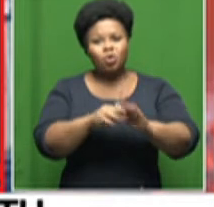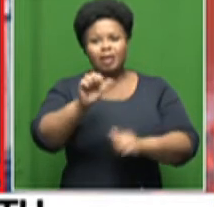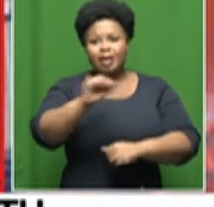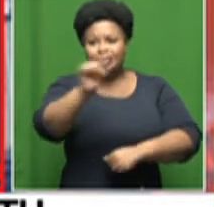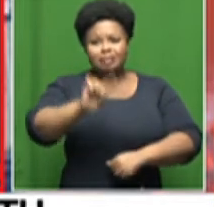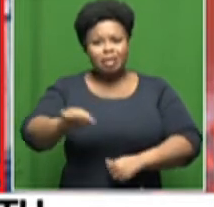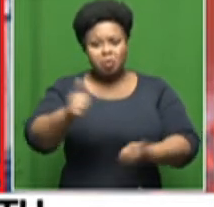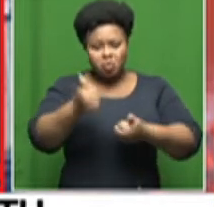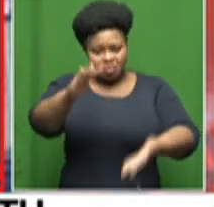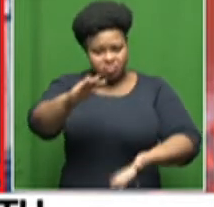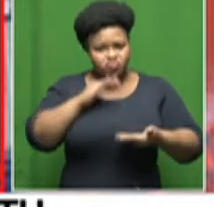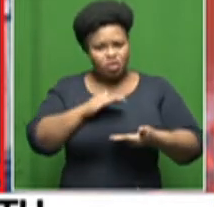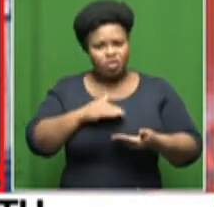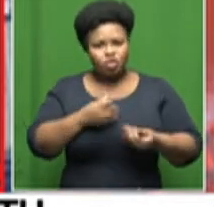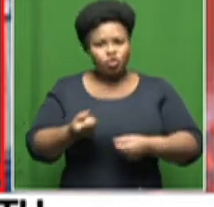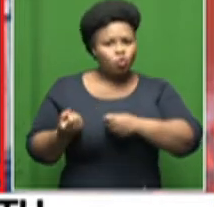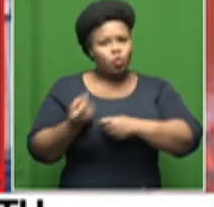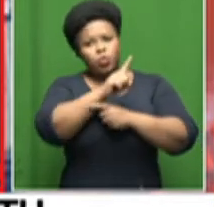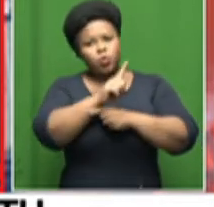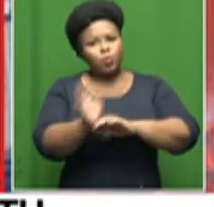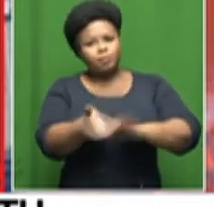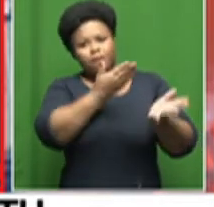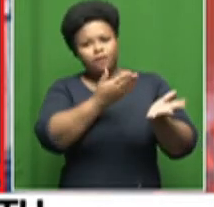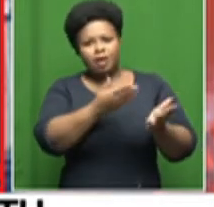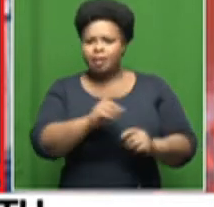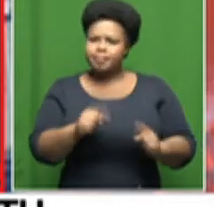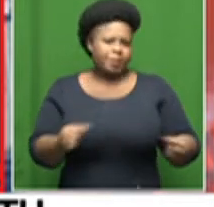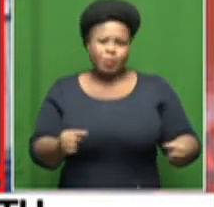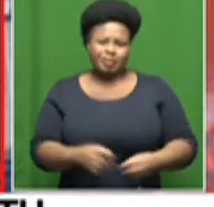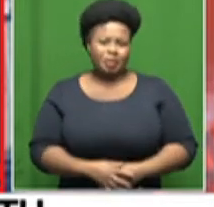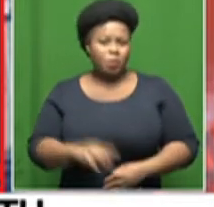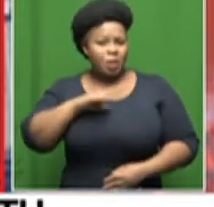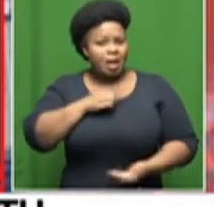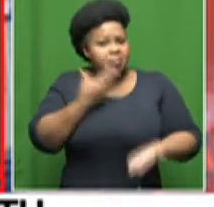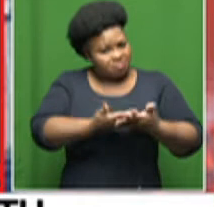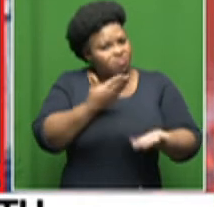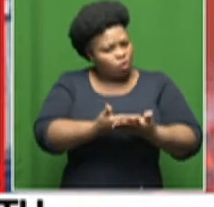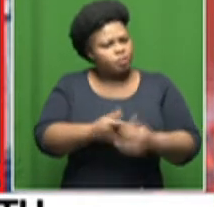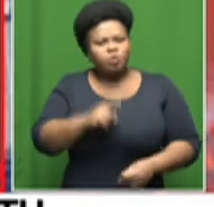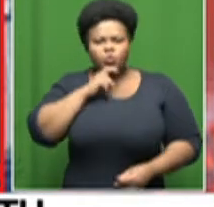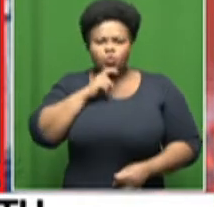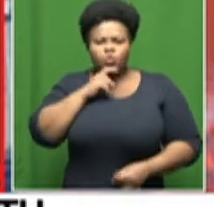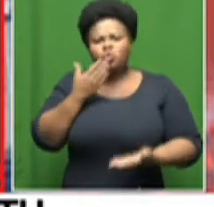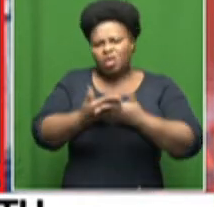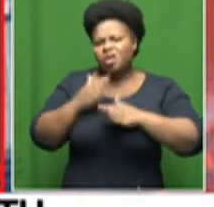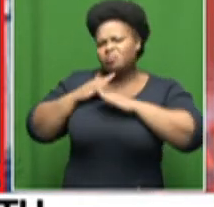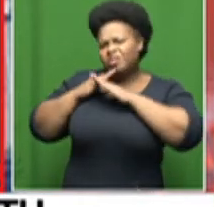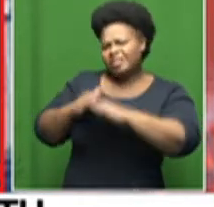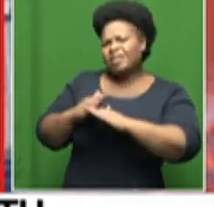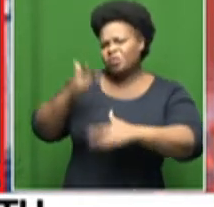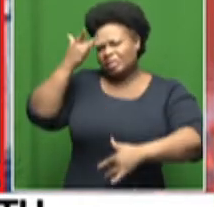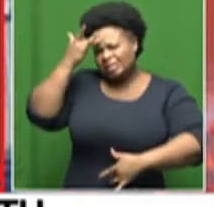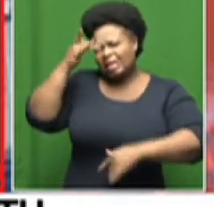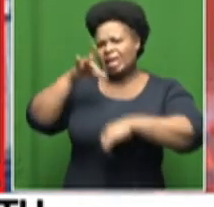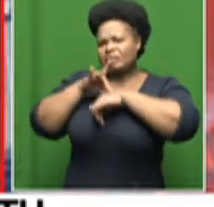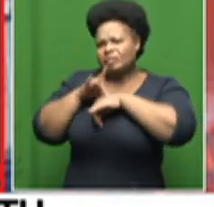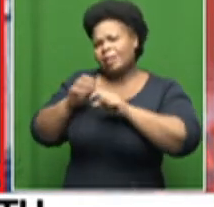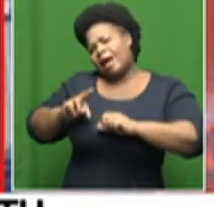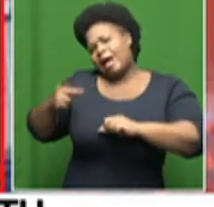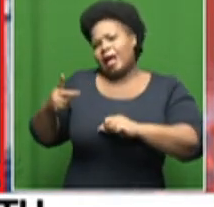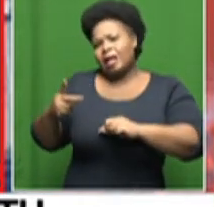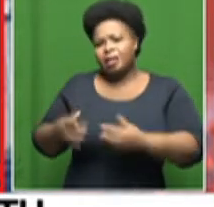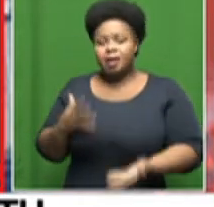is available, with a biological probability that those vaccines might still be useful in terms of protecting against severe disease. So we